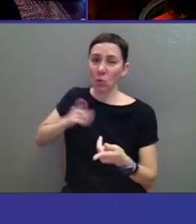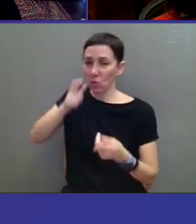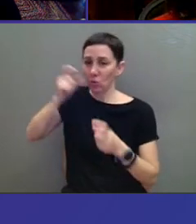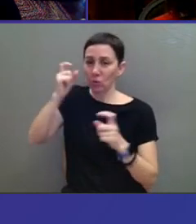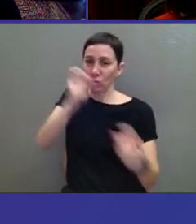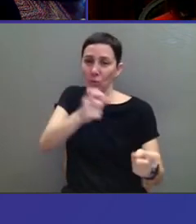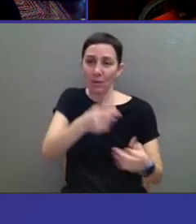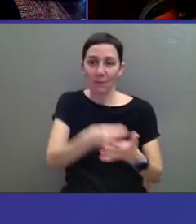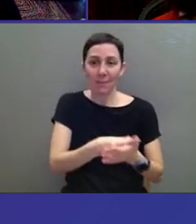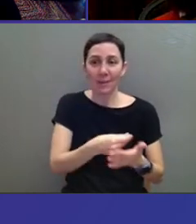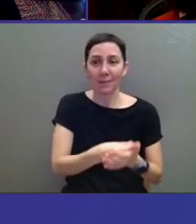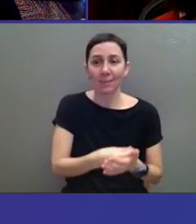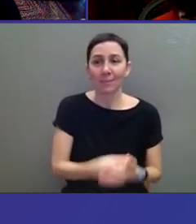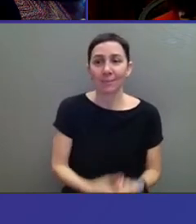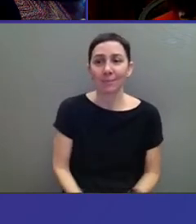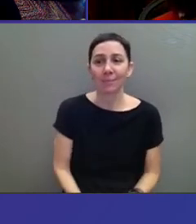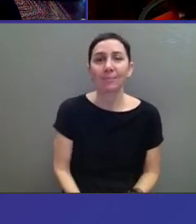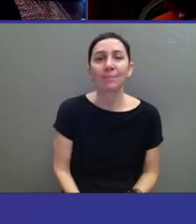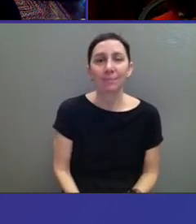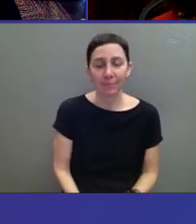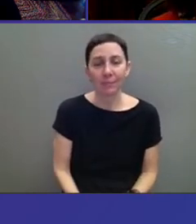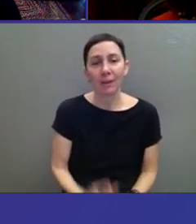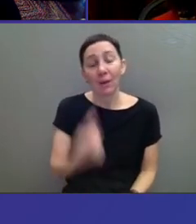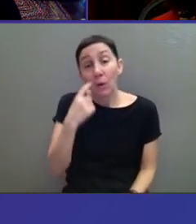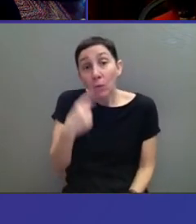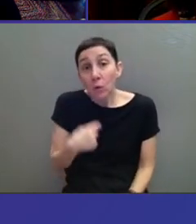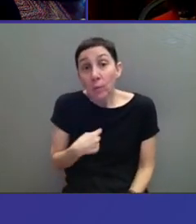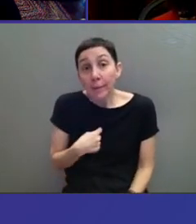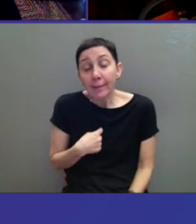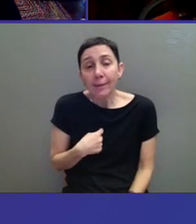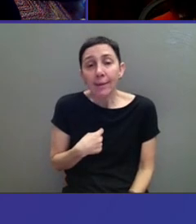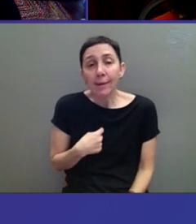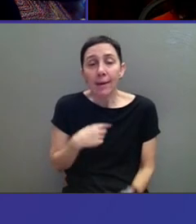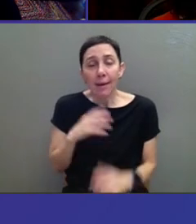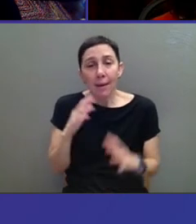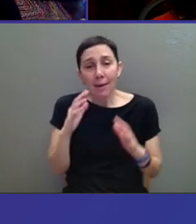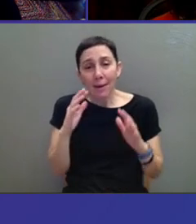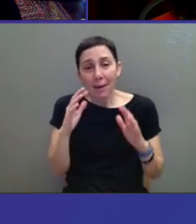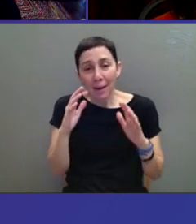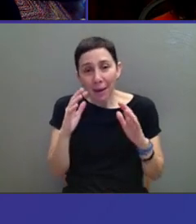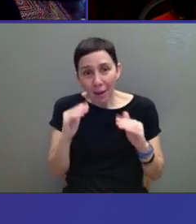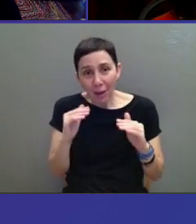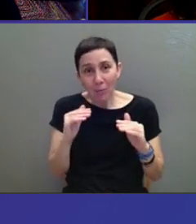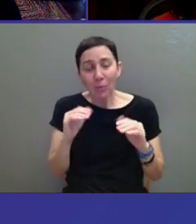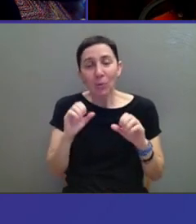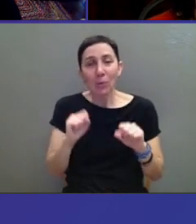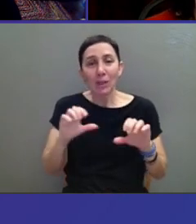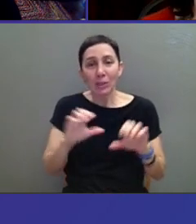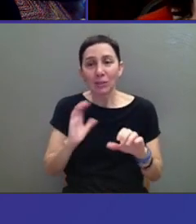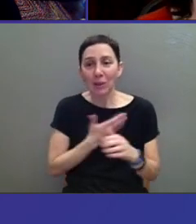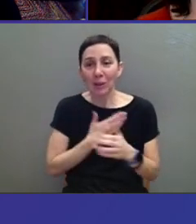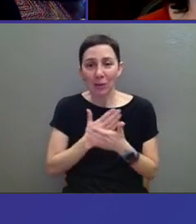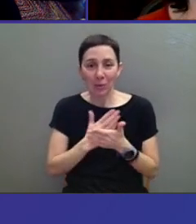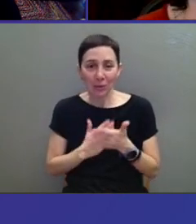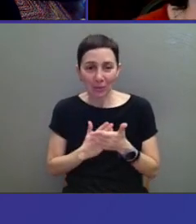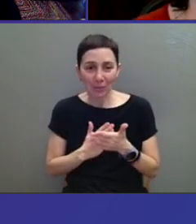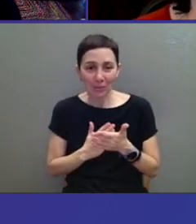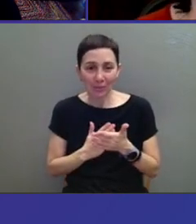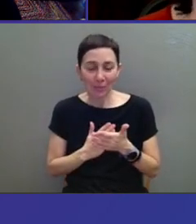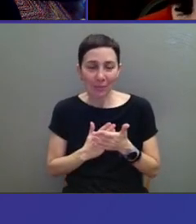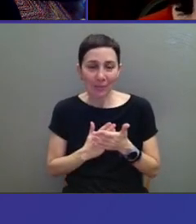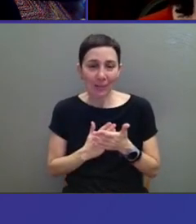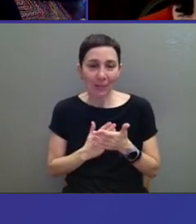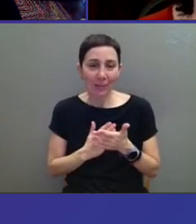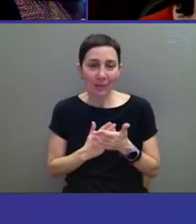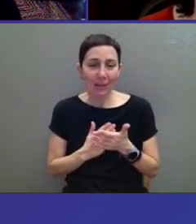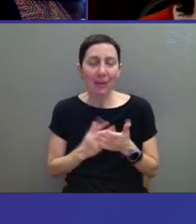But for me, I hope that we can do another RFP, so more arts